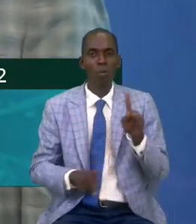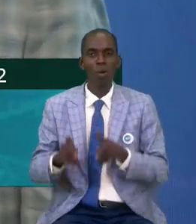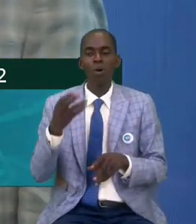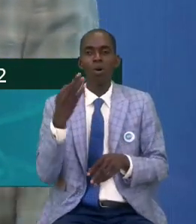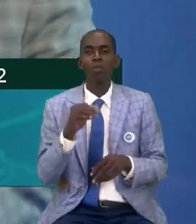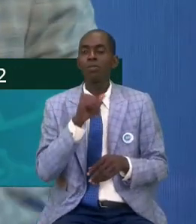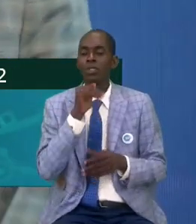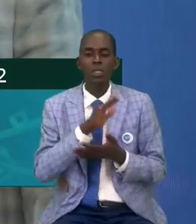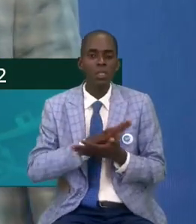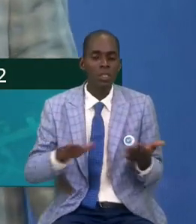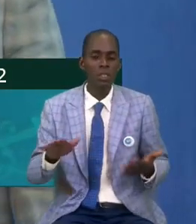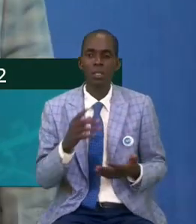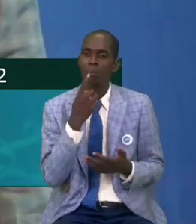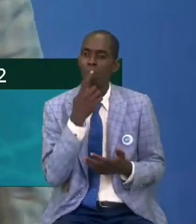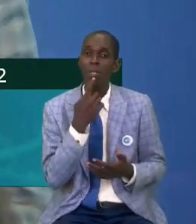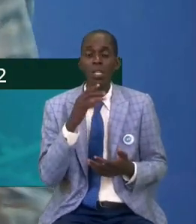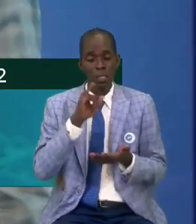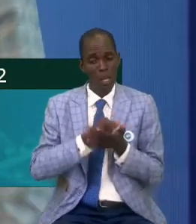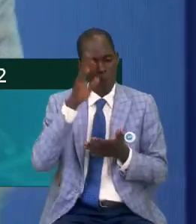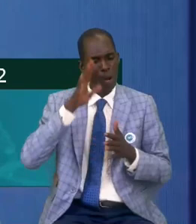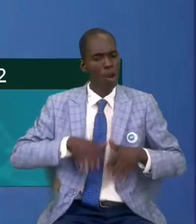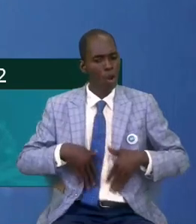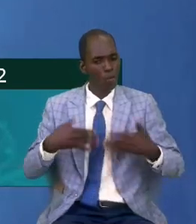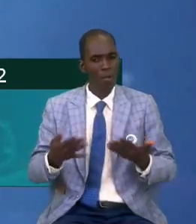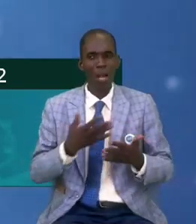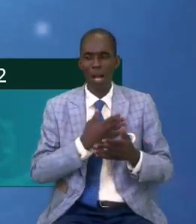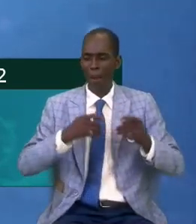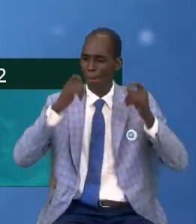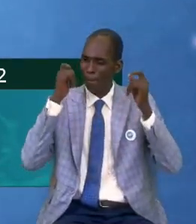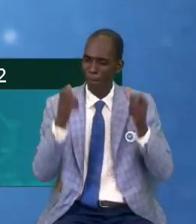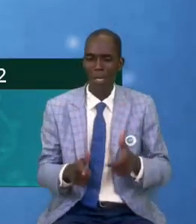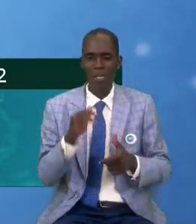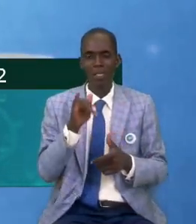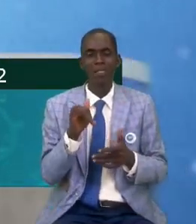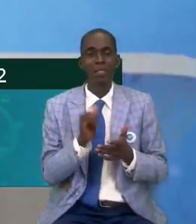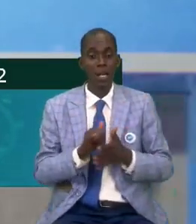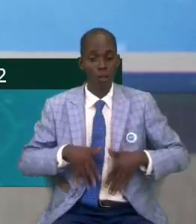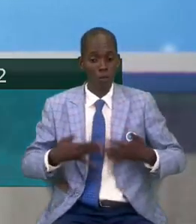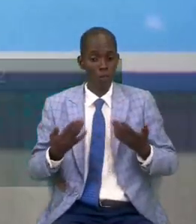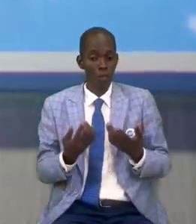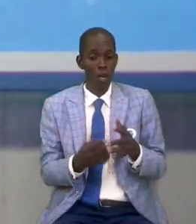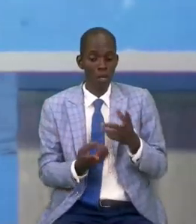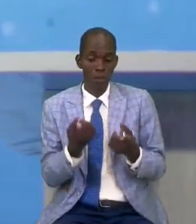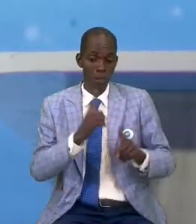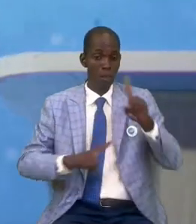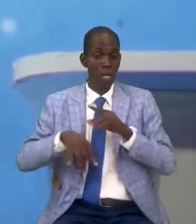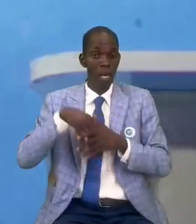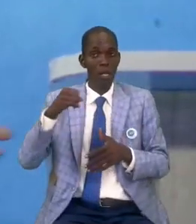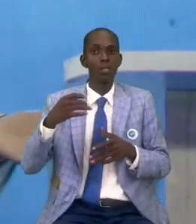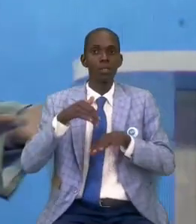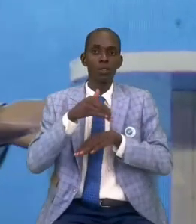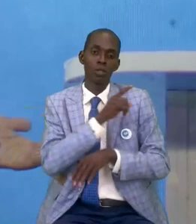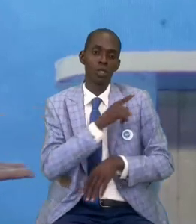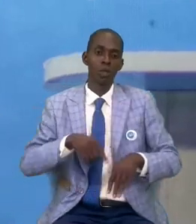the confession came out, the Lord sent an angel to touch him. Tonight, as you tell the Lord the truth about your life,